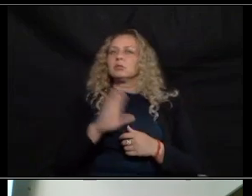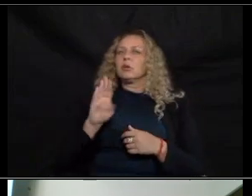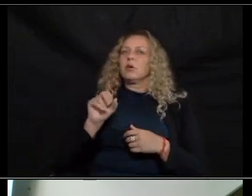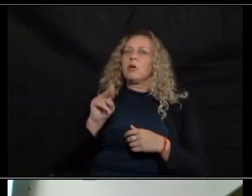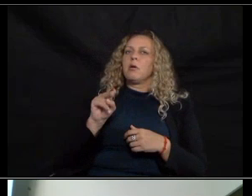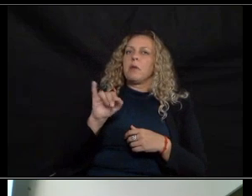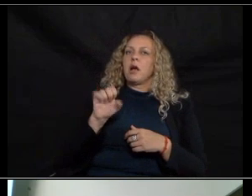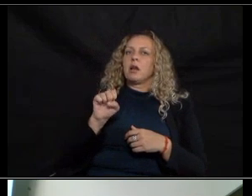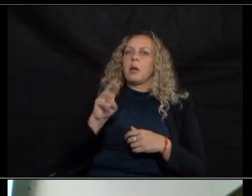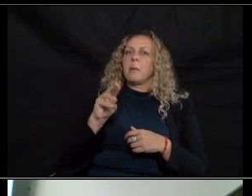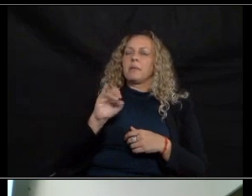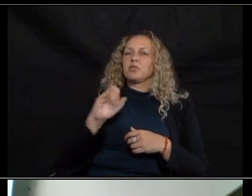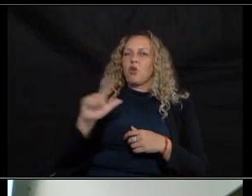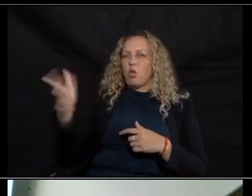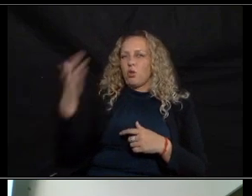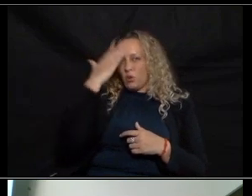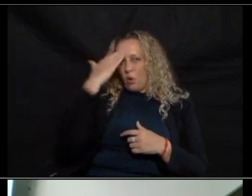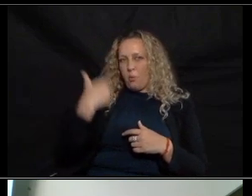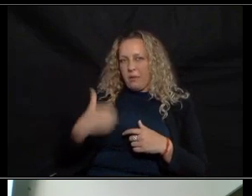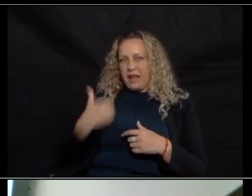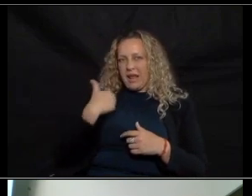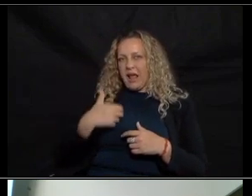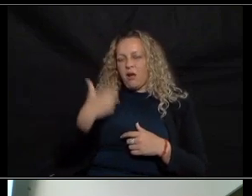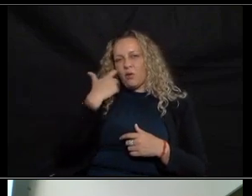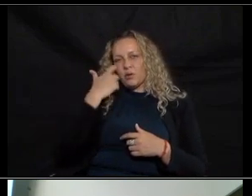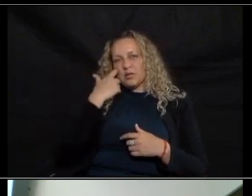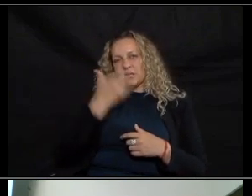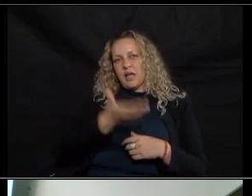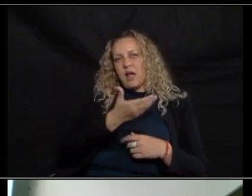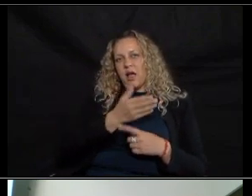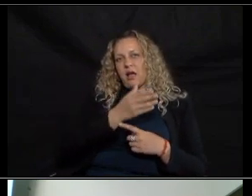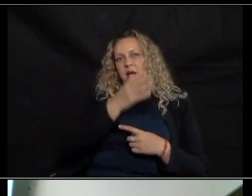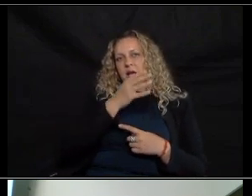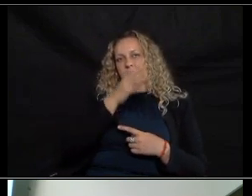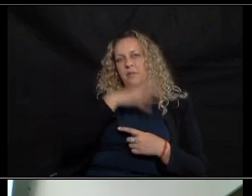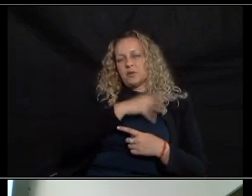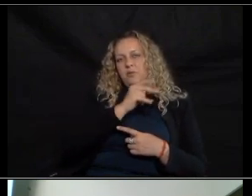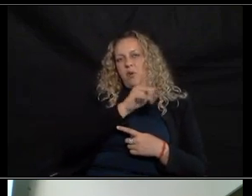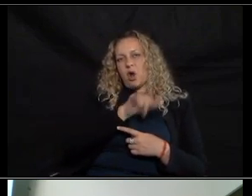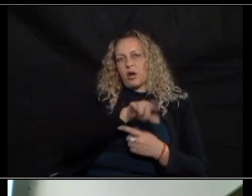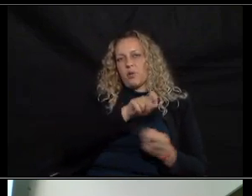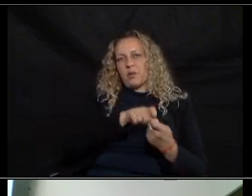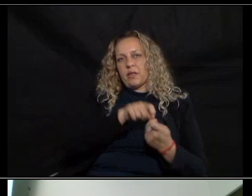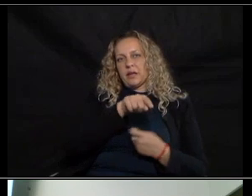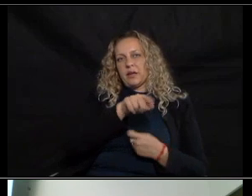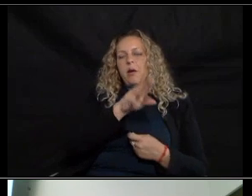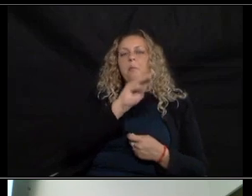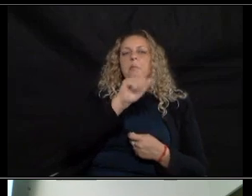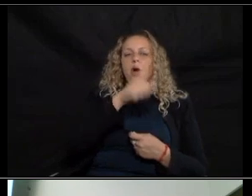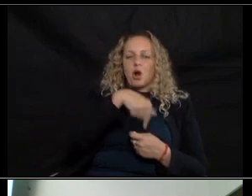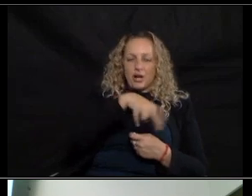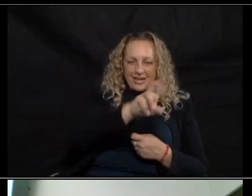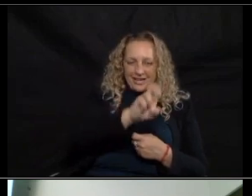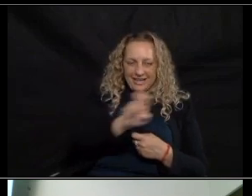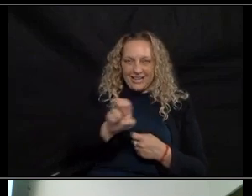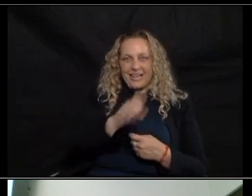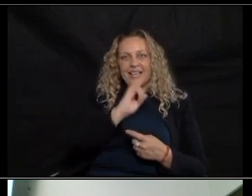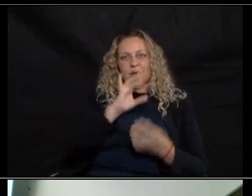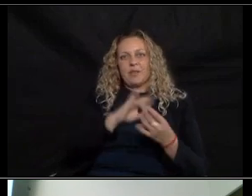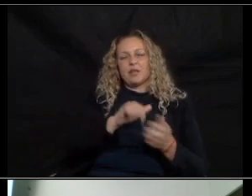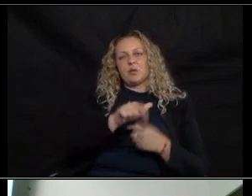Miskell, you know me. I've been recently retained by Mr. Markey as it relates to this particular discussion.